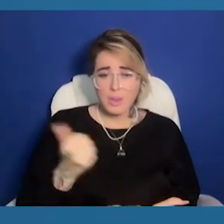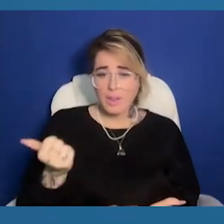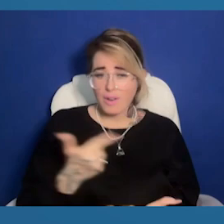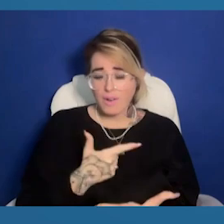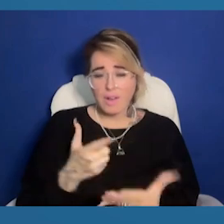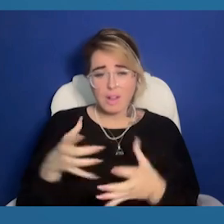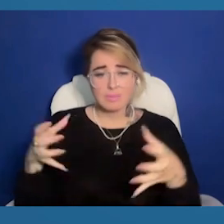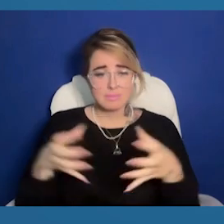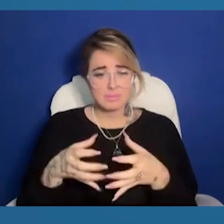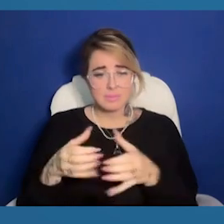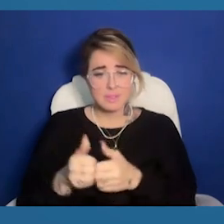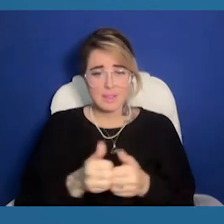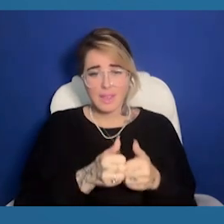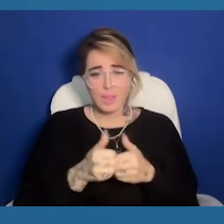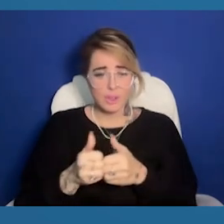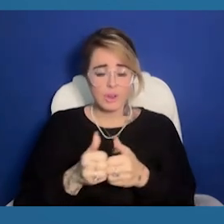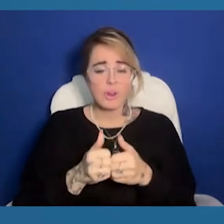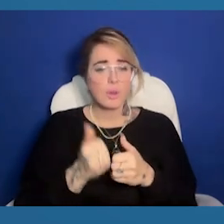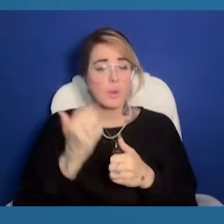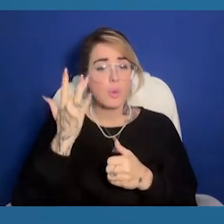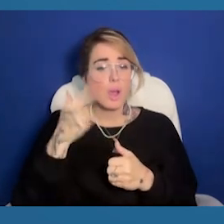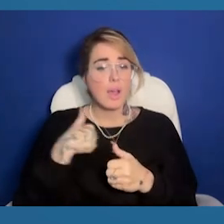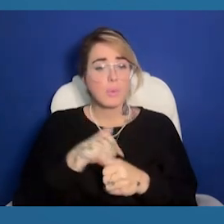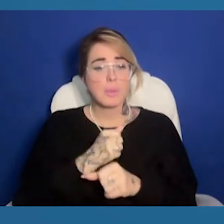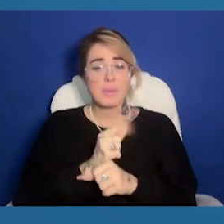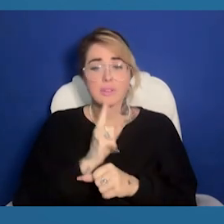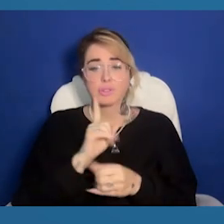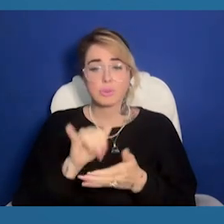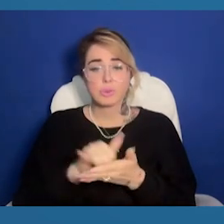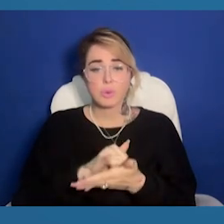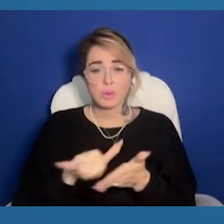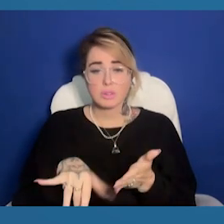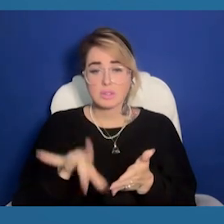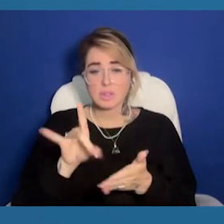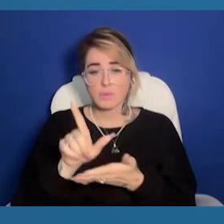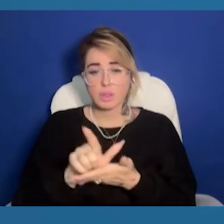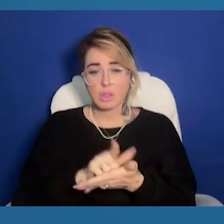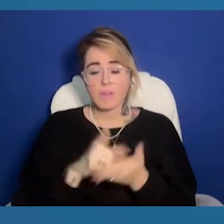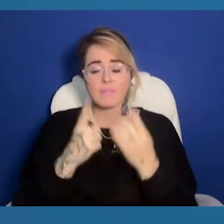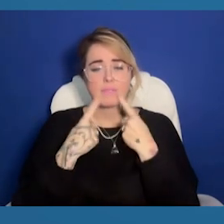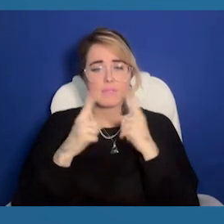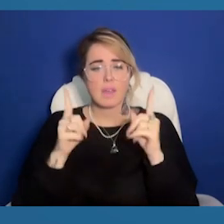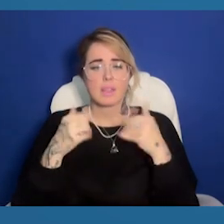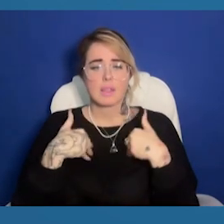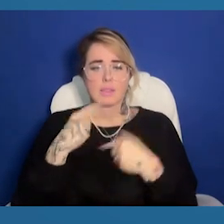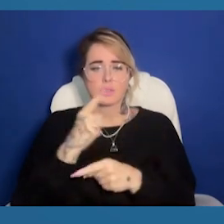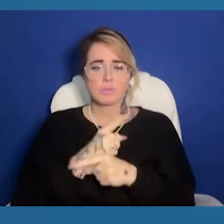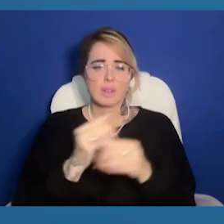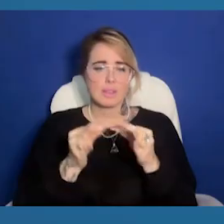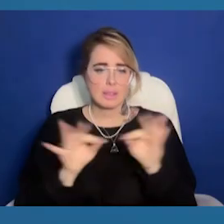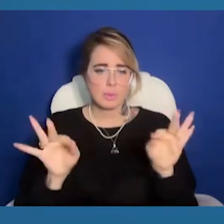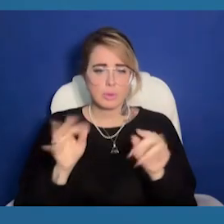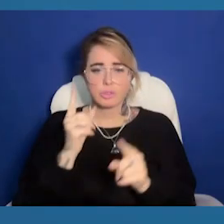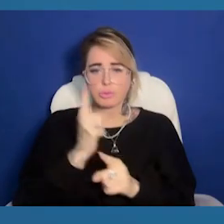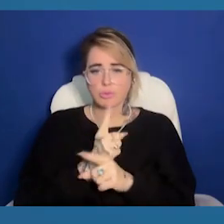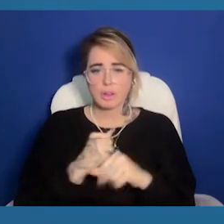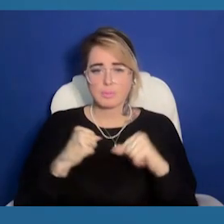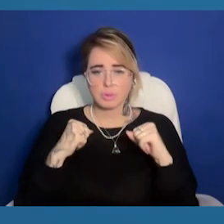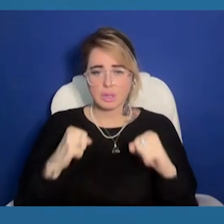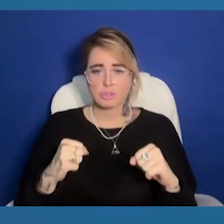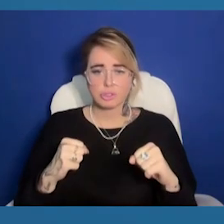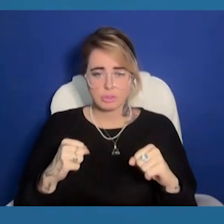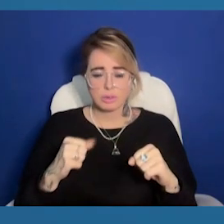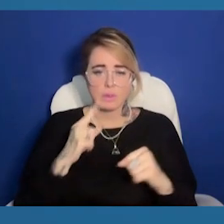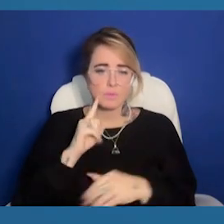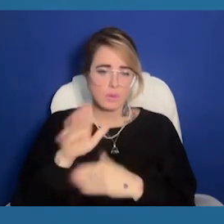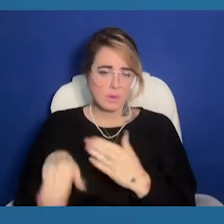together to ensure that New York's discovery law finally carries the right language and the right protection for